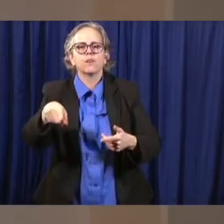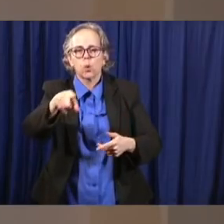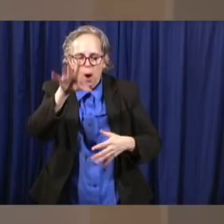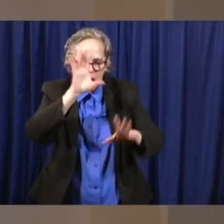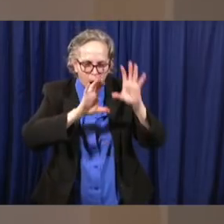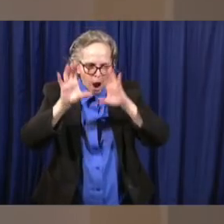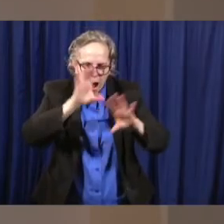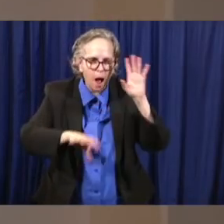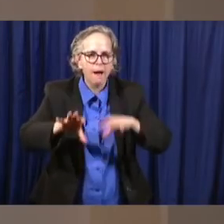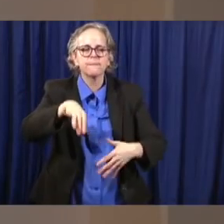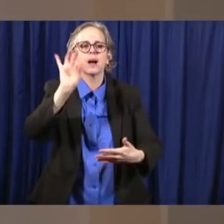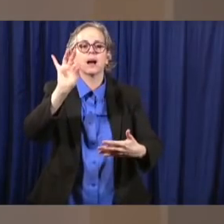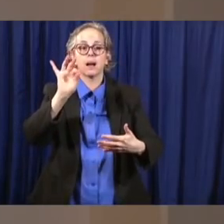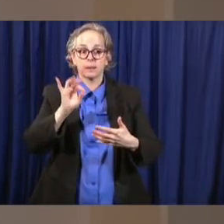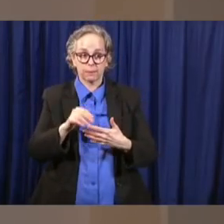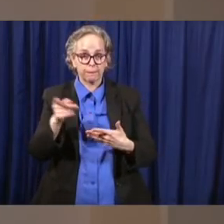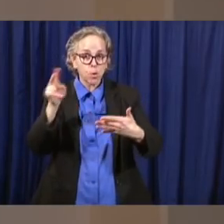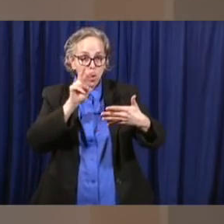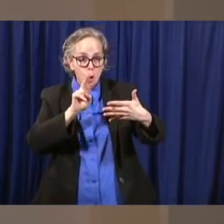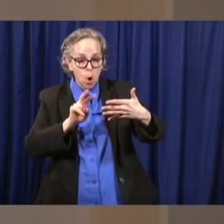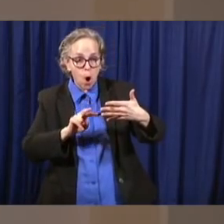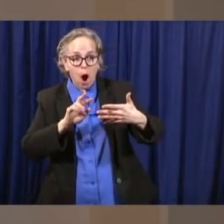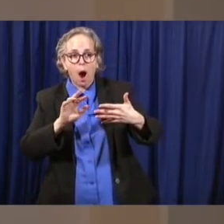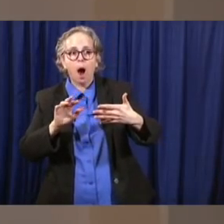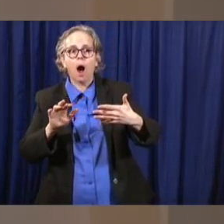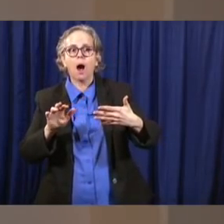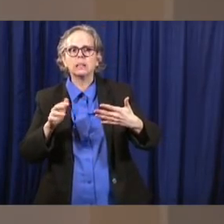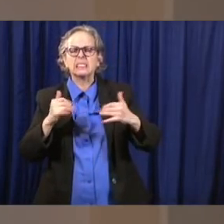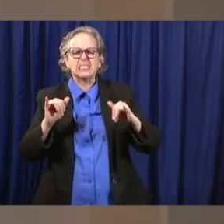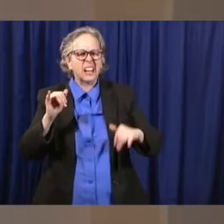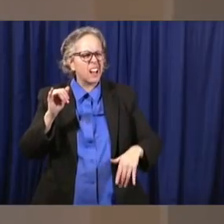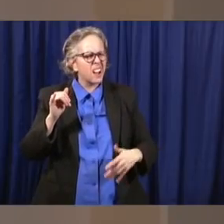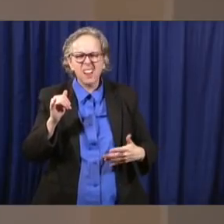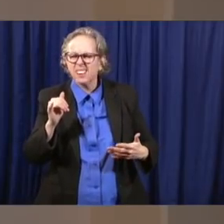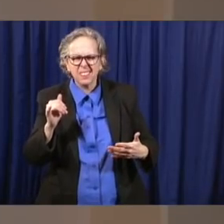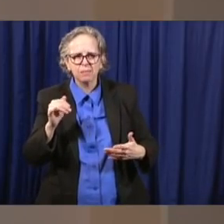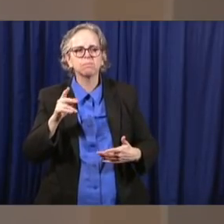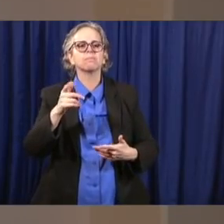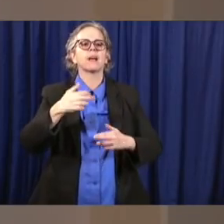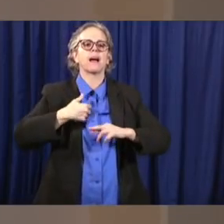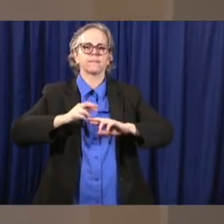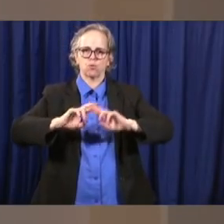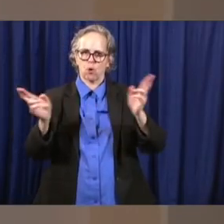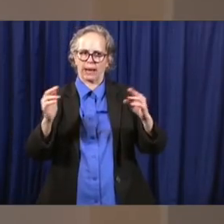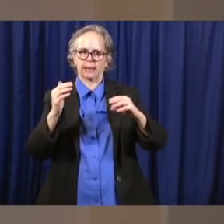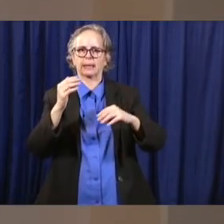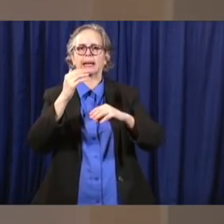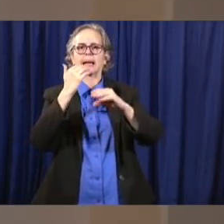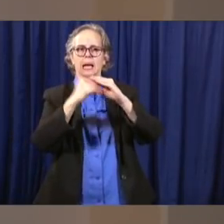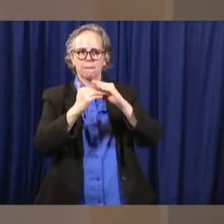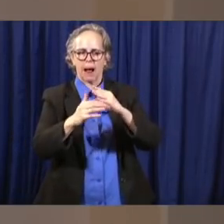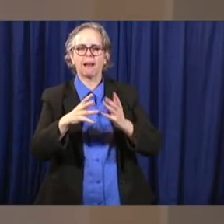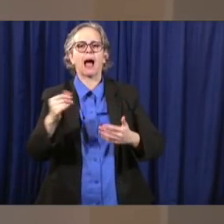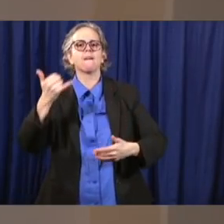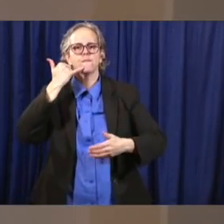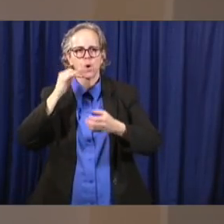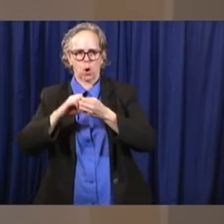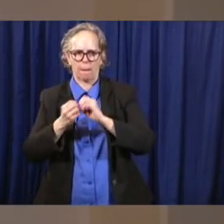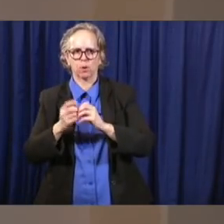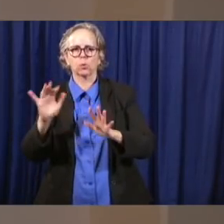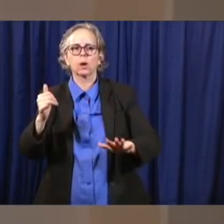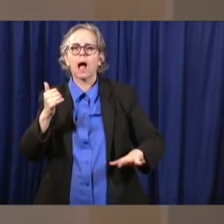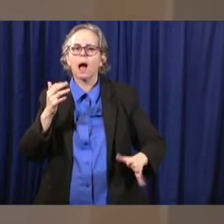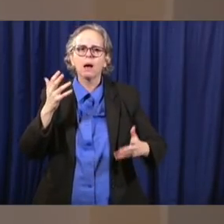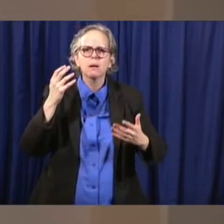there, there's also an email address and a telephone number that you can call for additional assistance. And we hope that